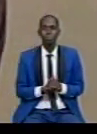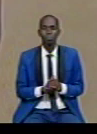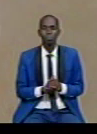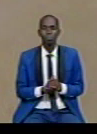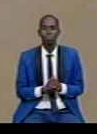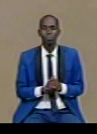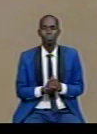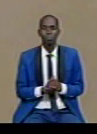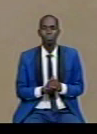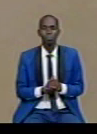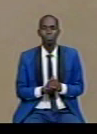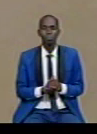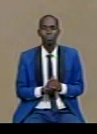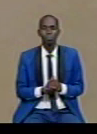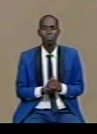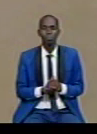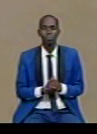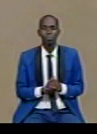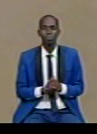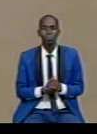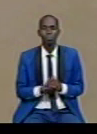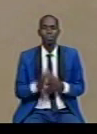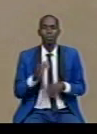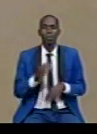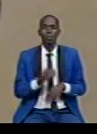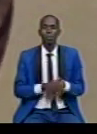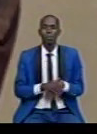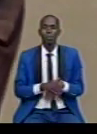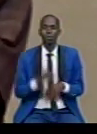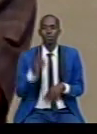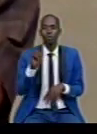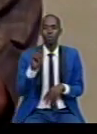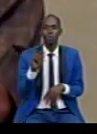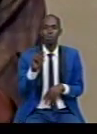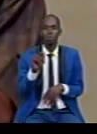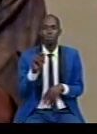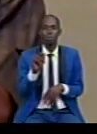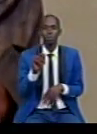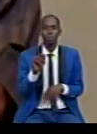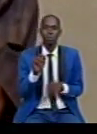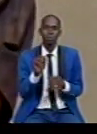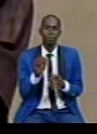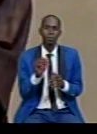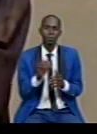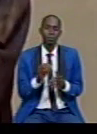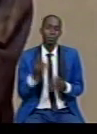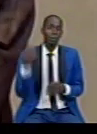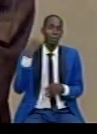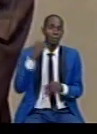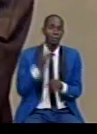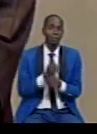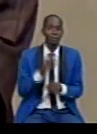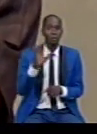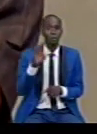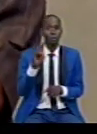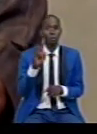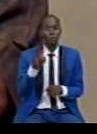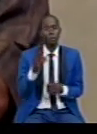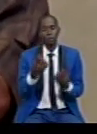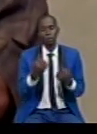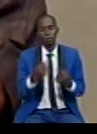of God. And on 20 of last year in October, I came here to come and